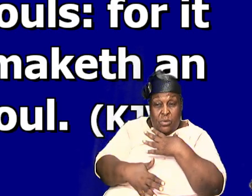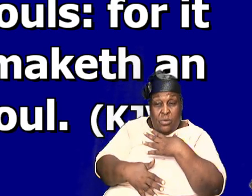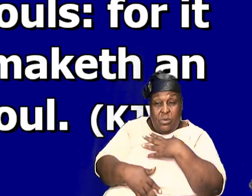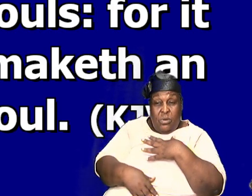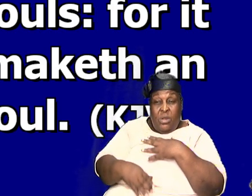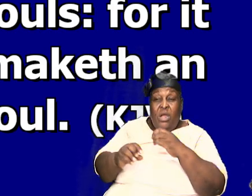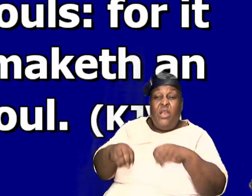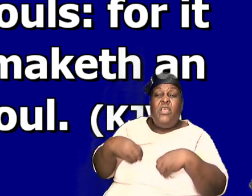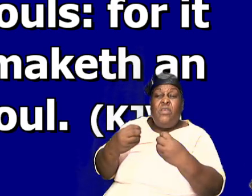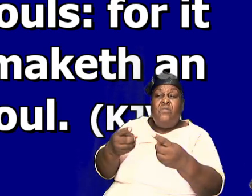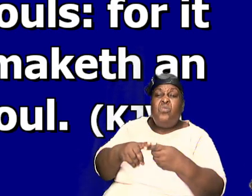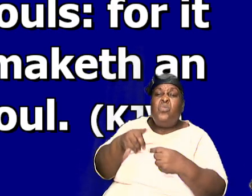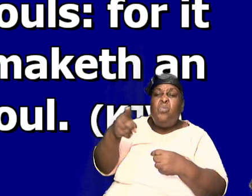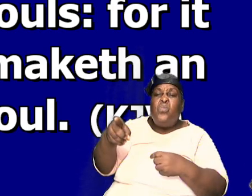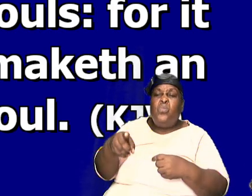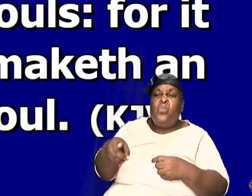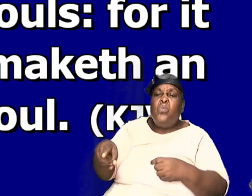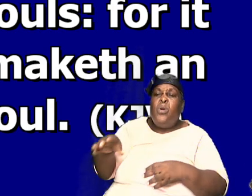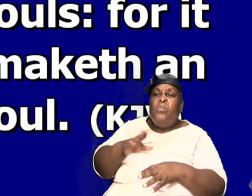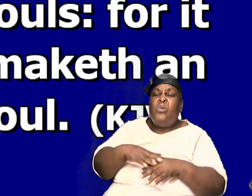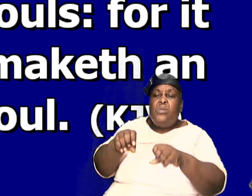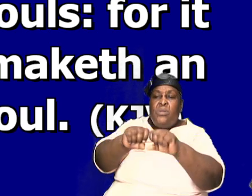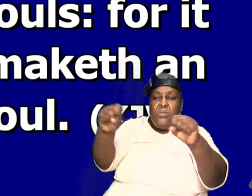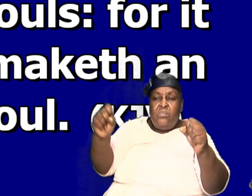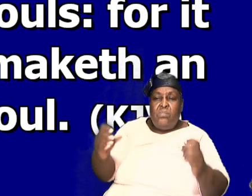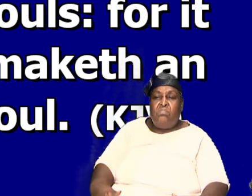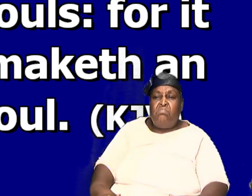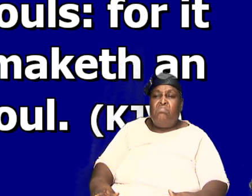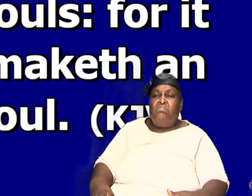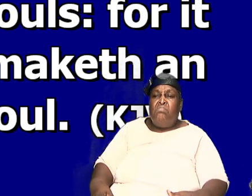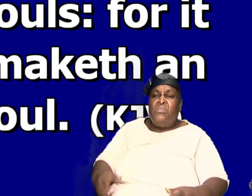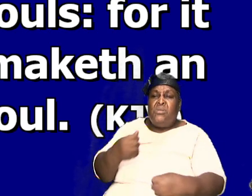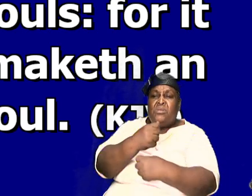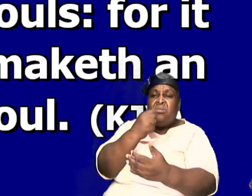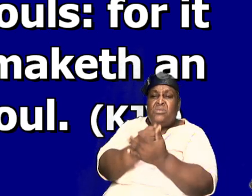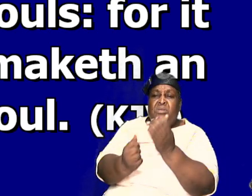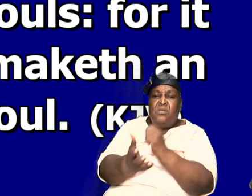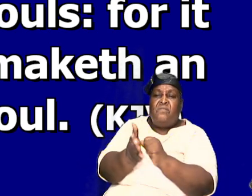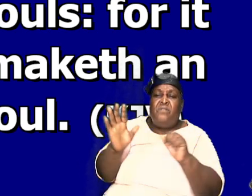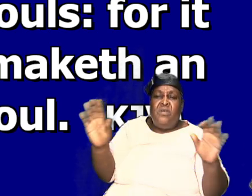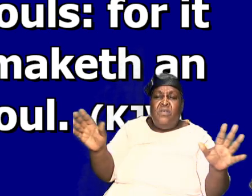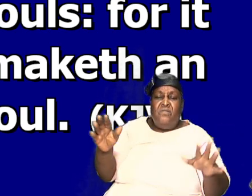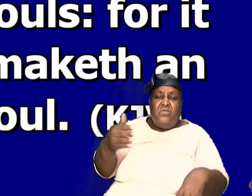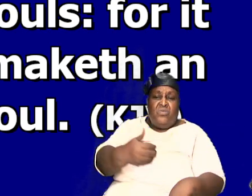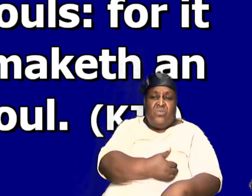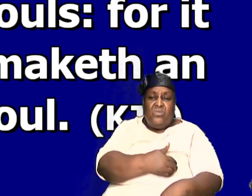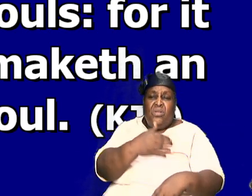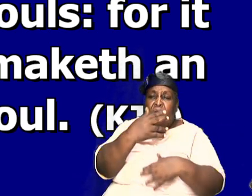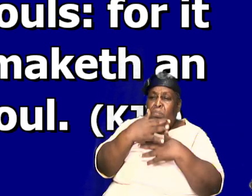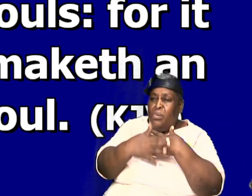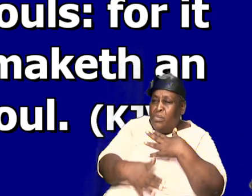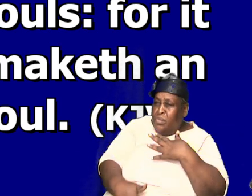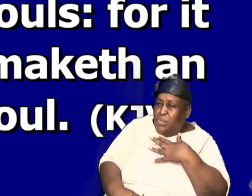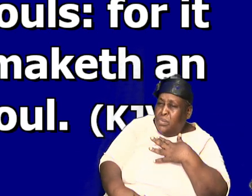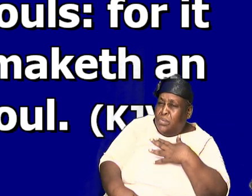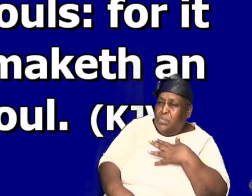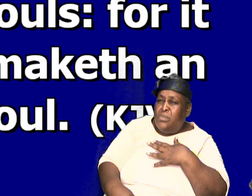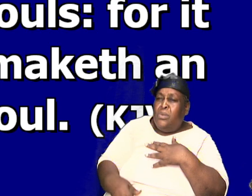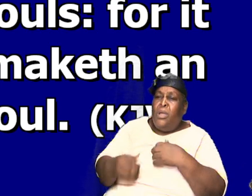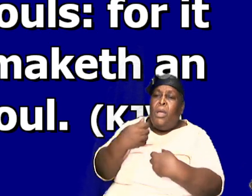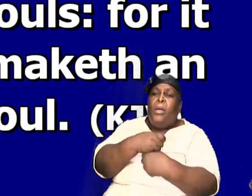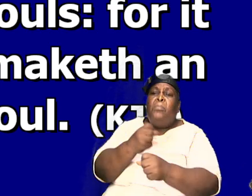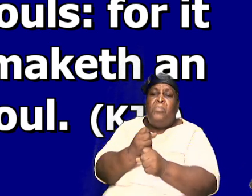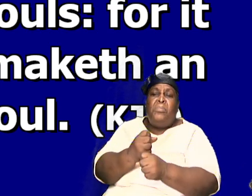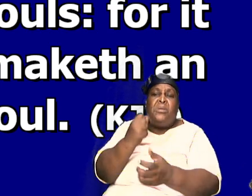I have given it to you upon the altar to make an atonement for your sins. For it is the blood that makes an atonement